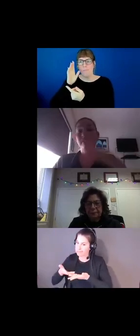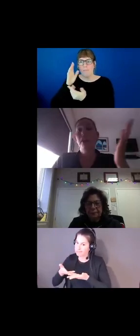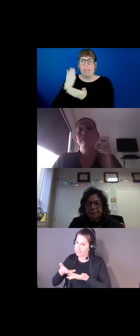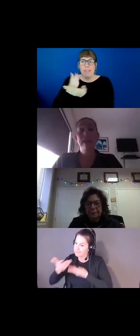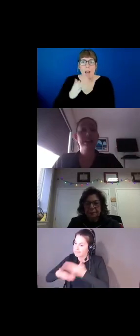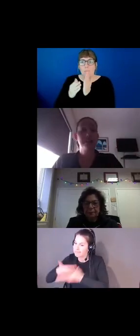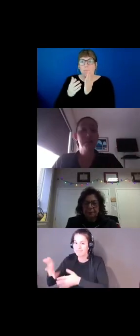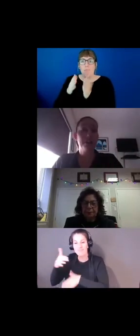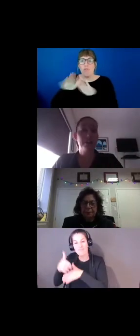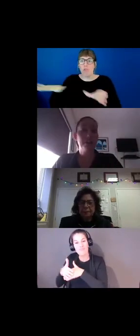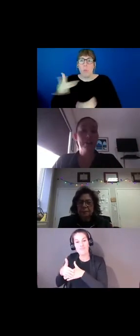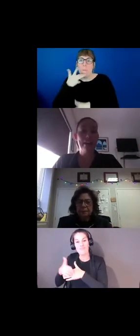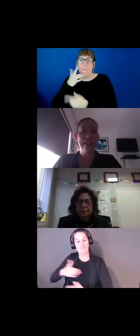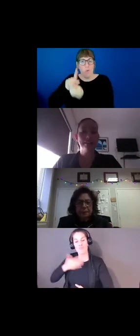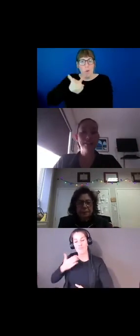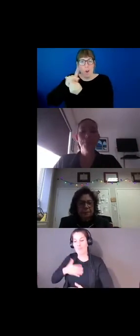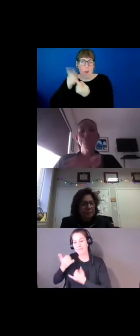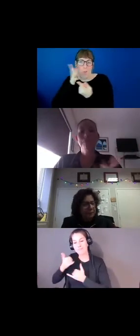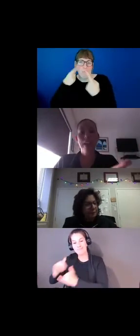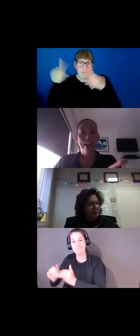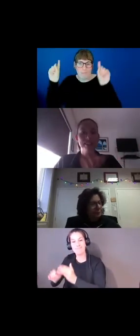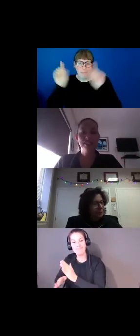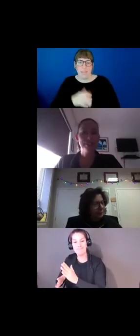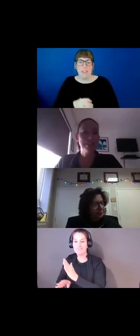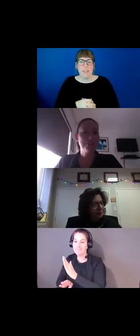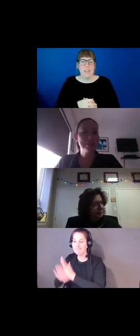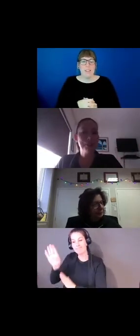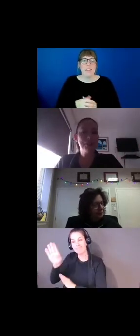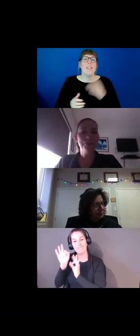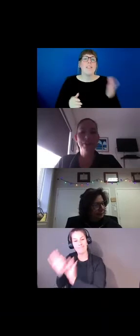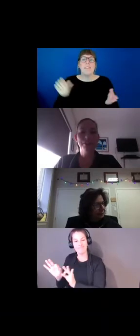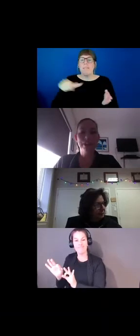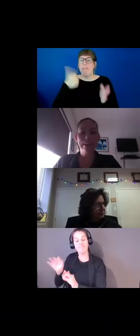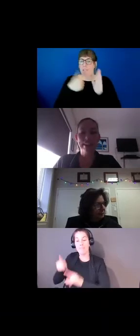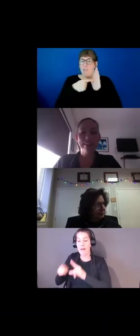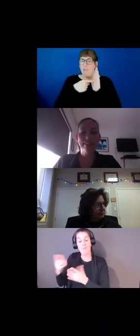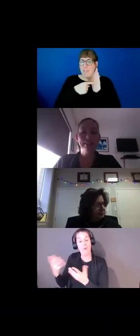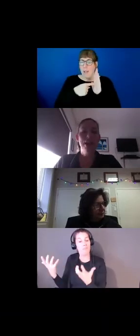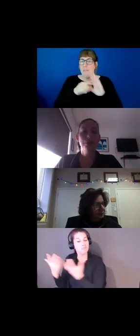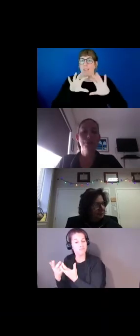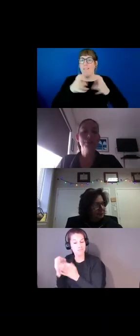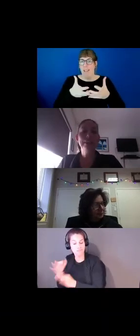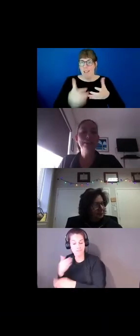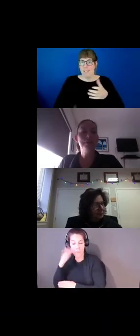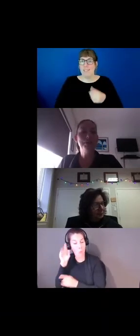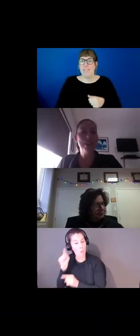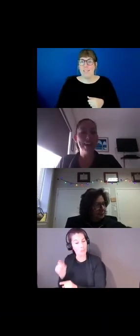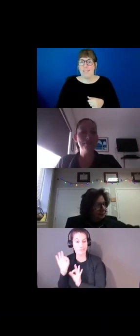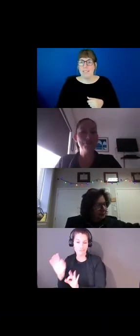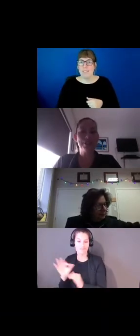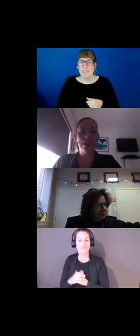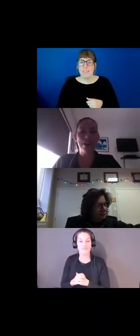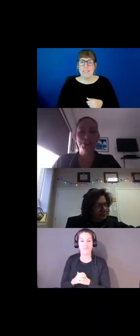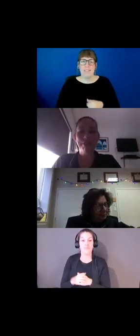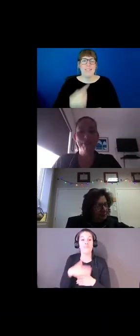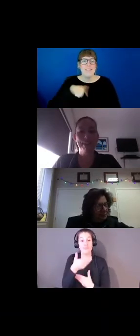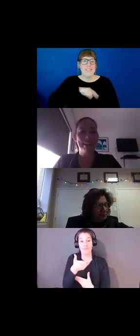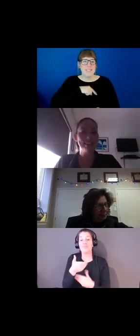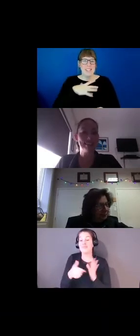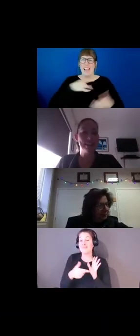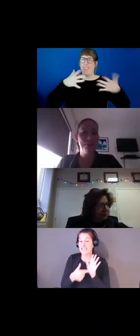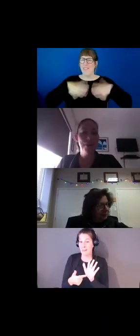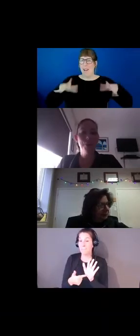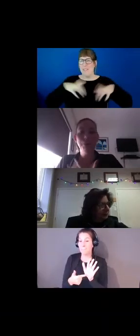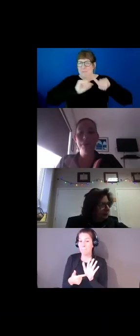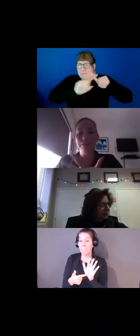And sometimes that is better in that case. This is another example of one of our classes. We really like to be creative with the costuming